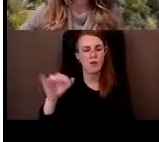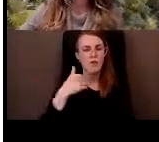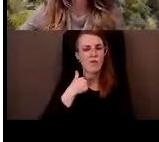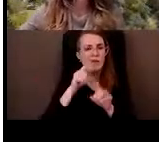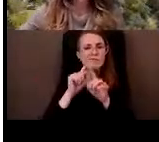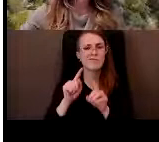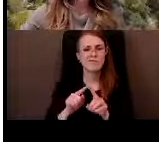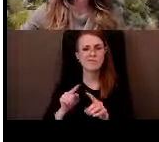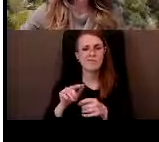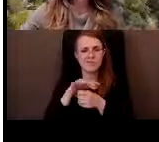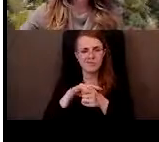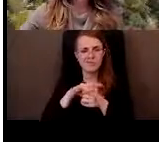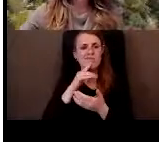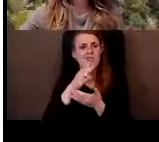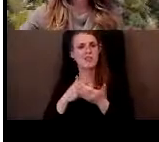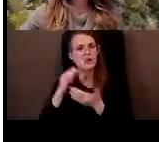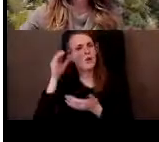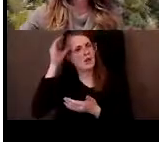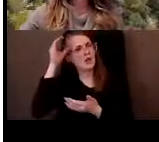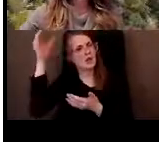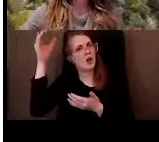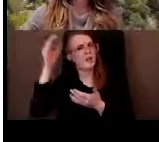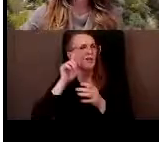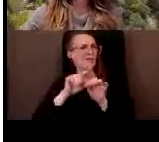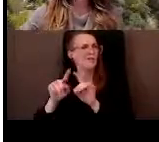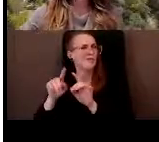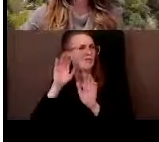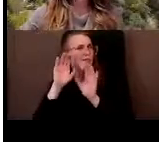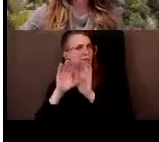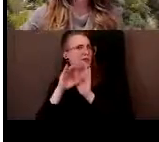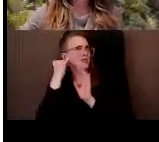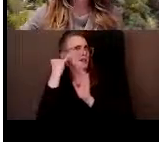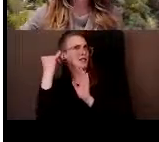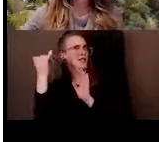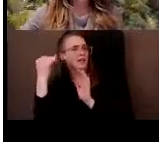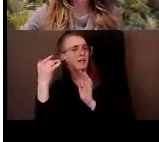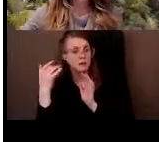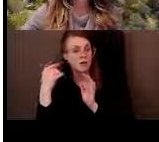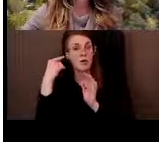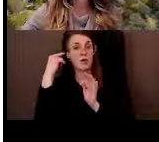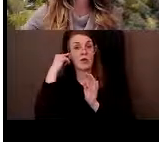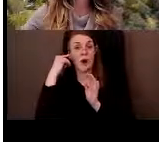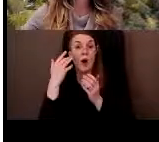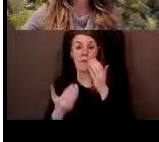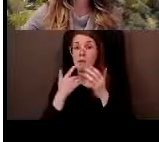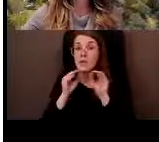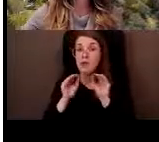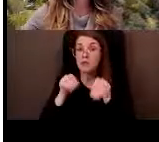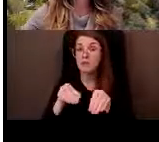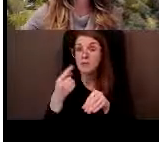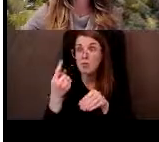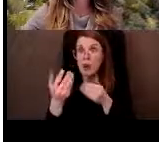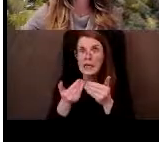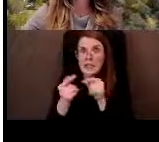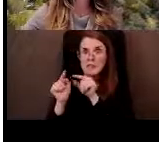we explored, we considered putting them in one easy to access location. So